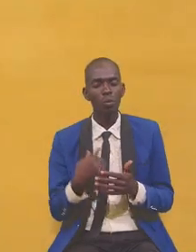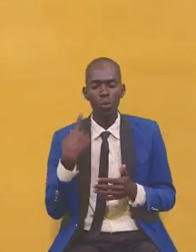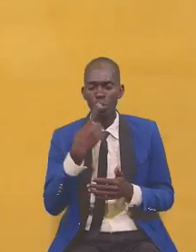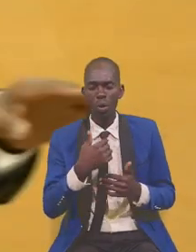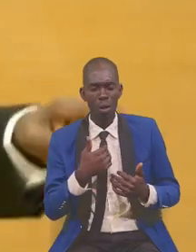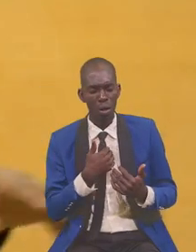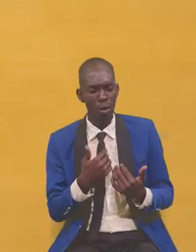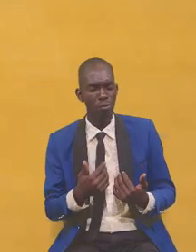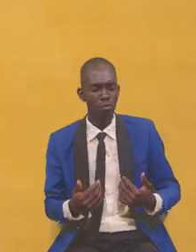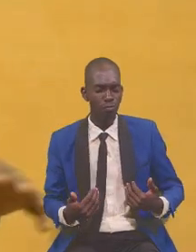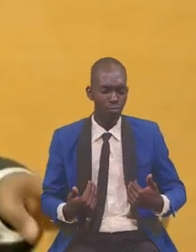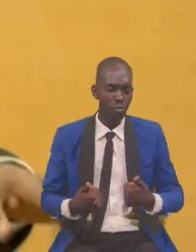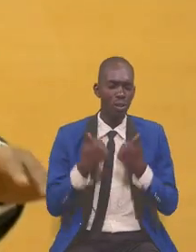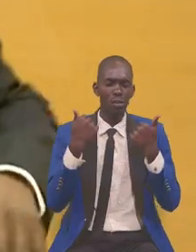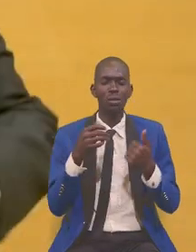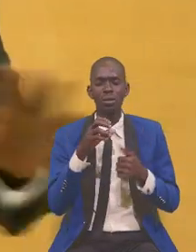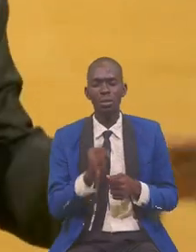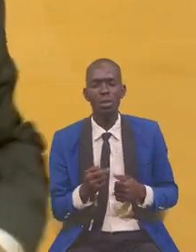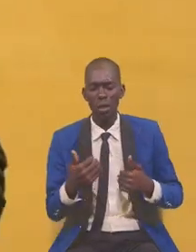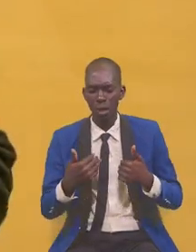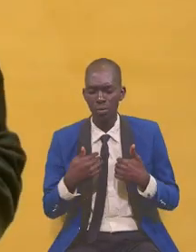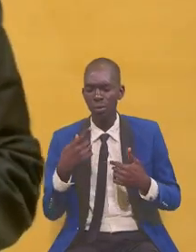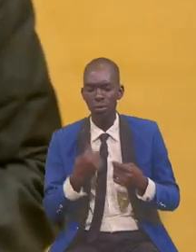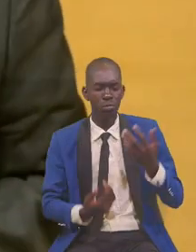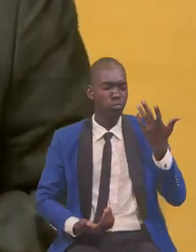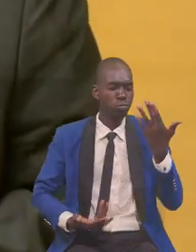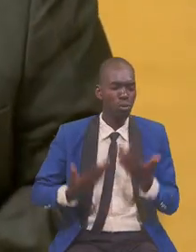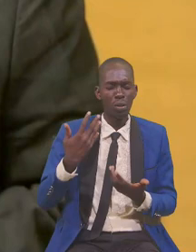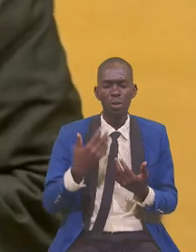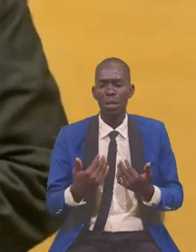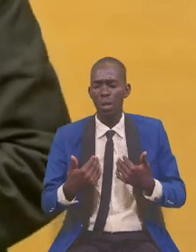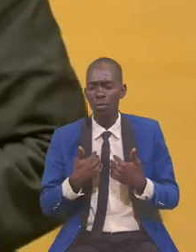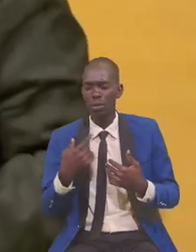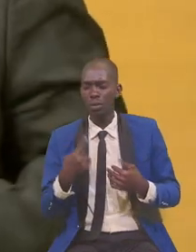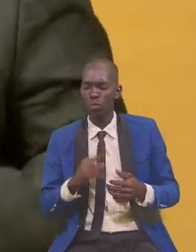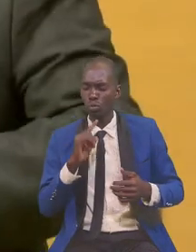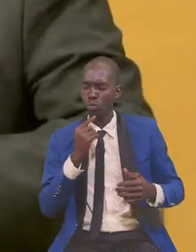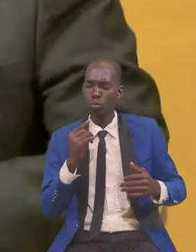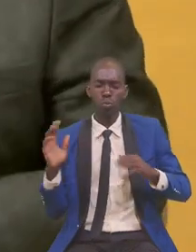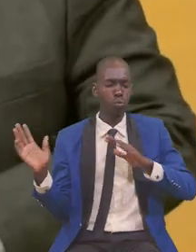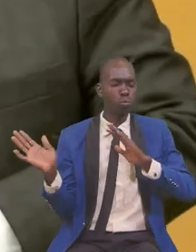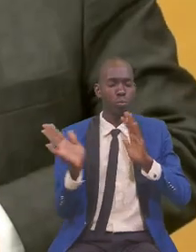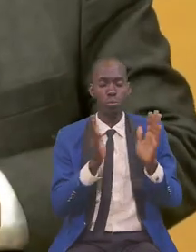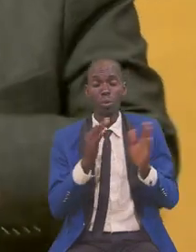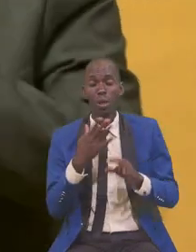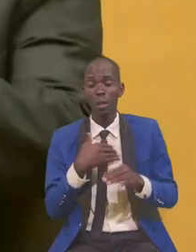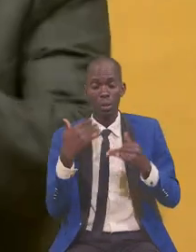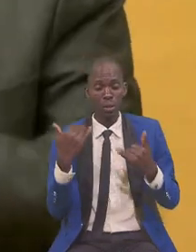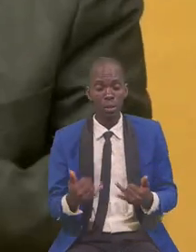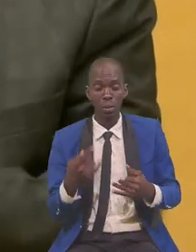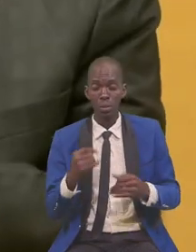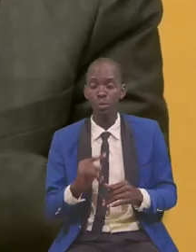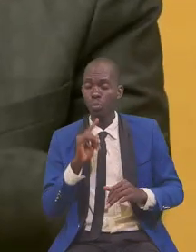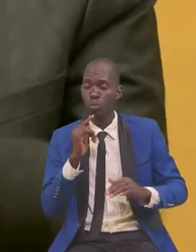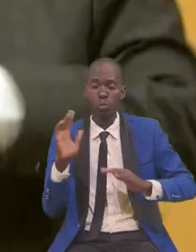fire, and those who have faced the smoke, and those who have faced the strong wind, and now the wind has